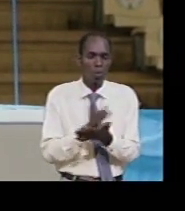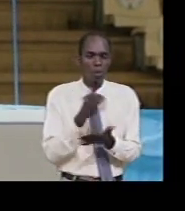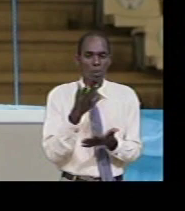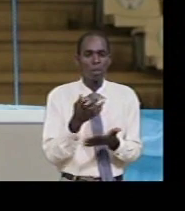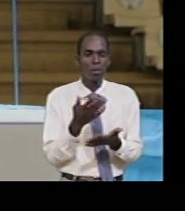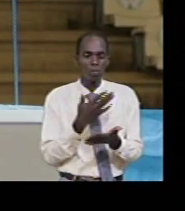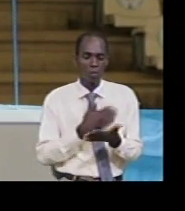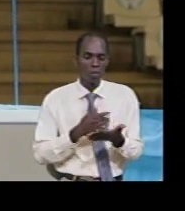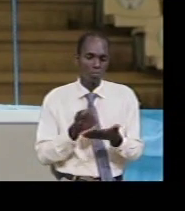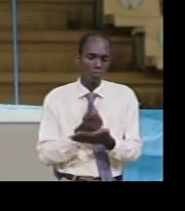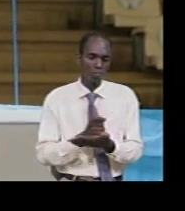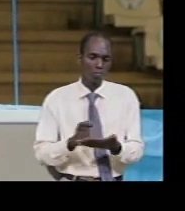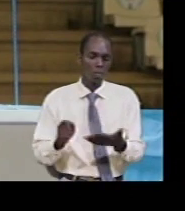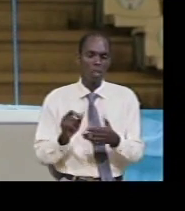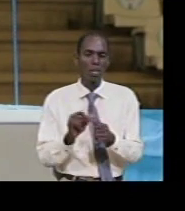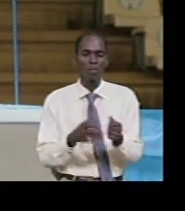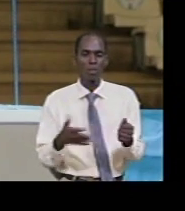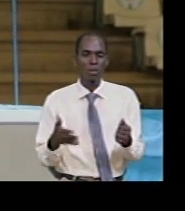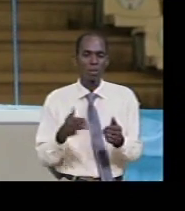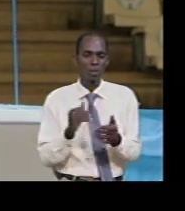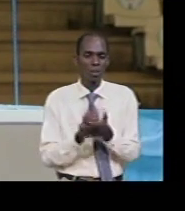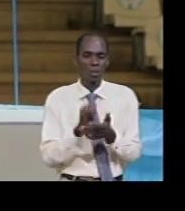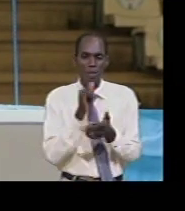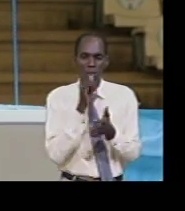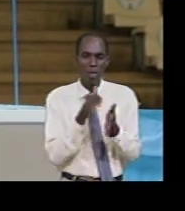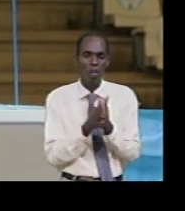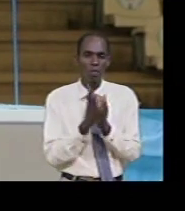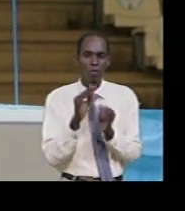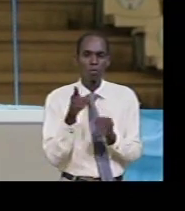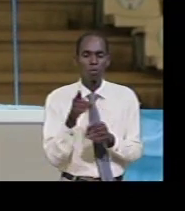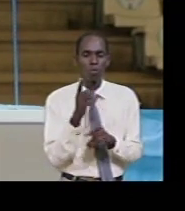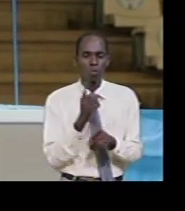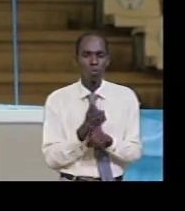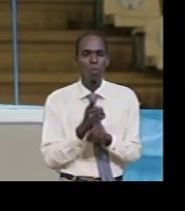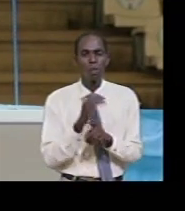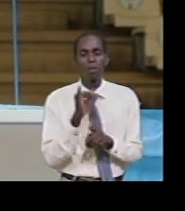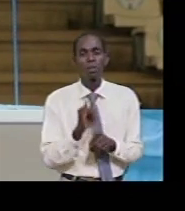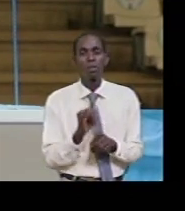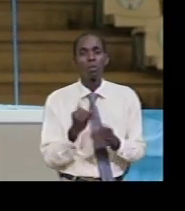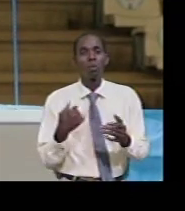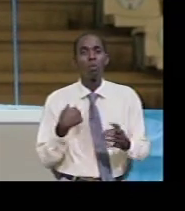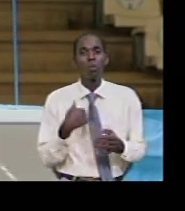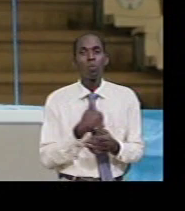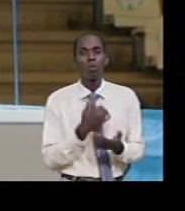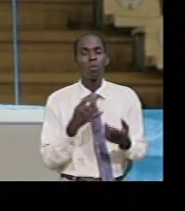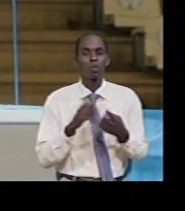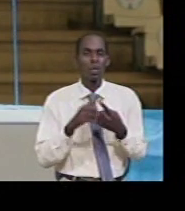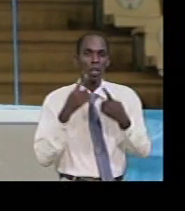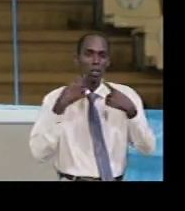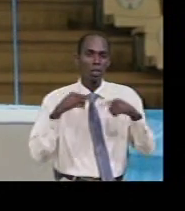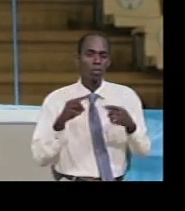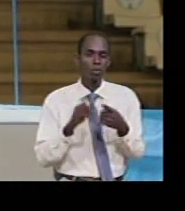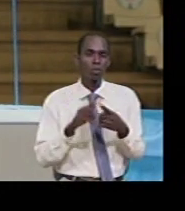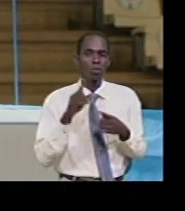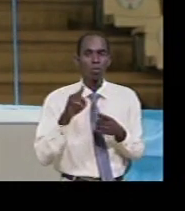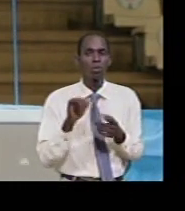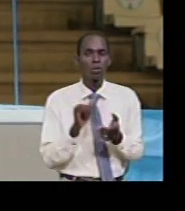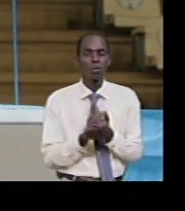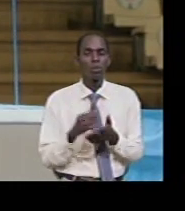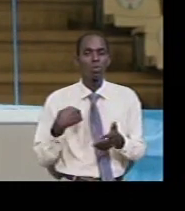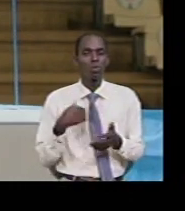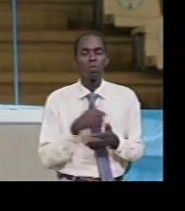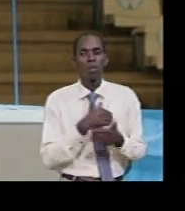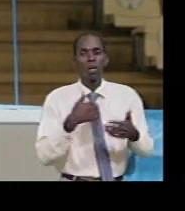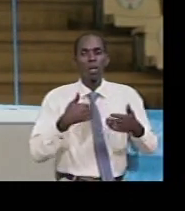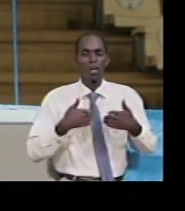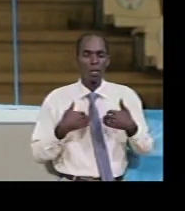Jesus Friends Lunch Hour here tomorrow. All who have just given their lives to Christ tonight, by 2 p.m.